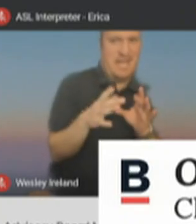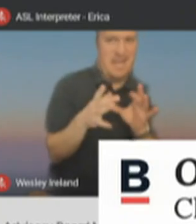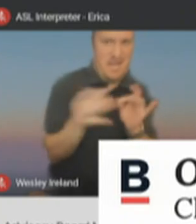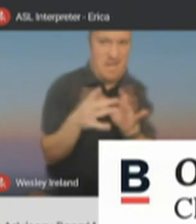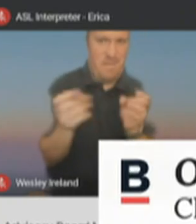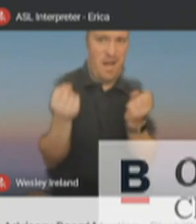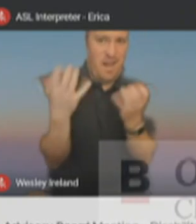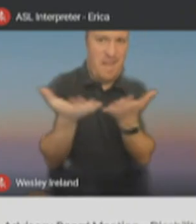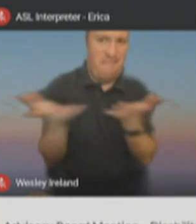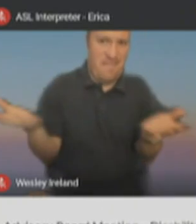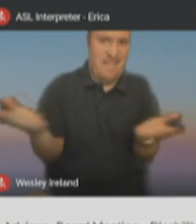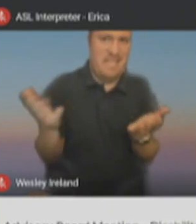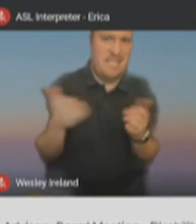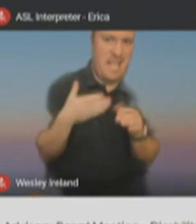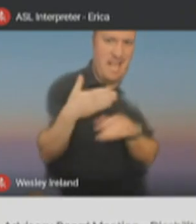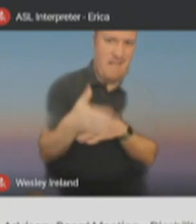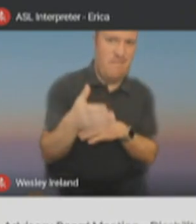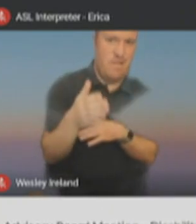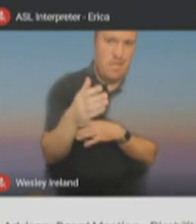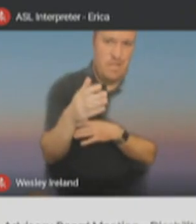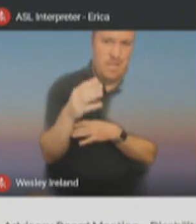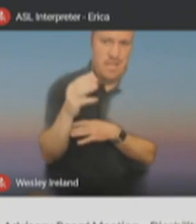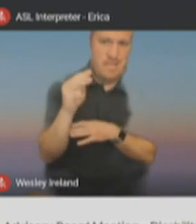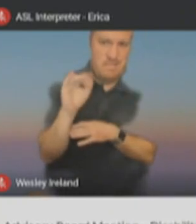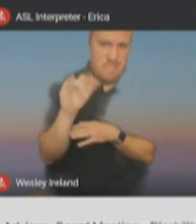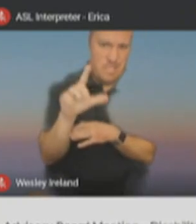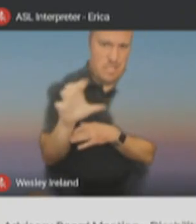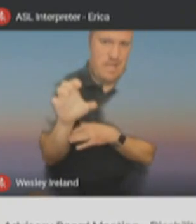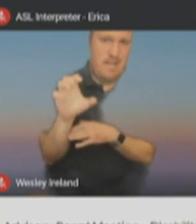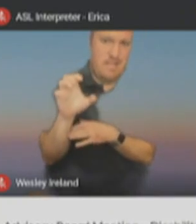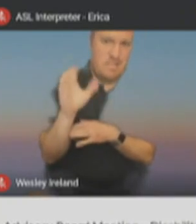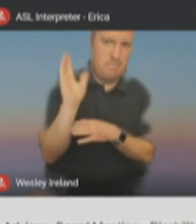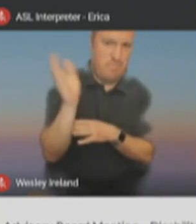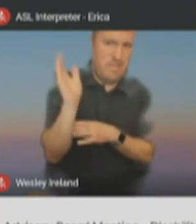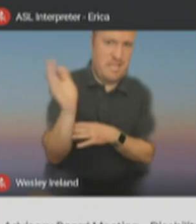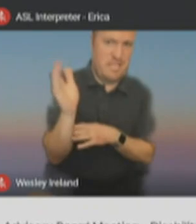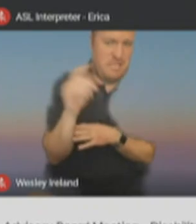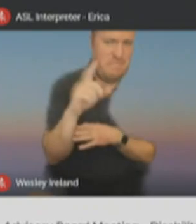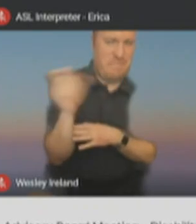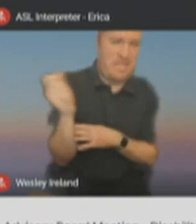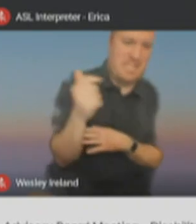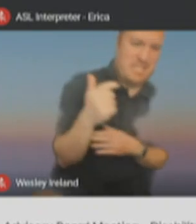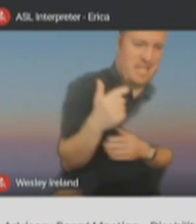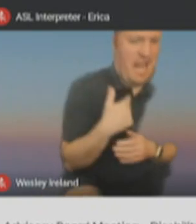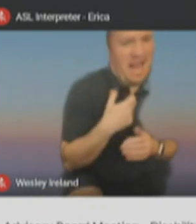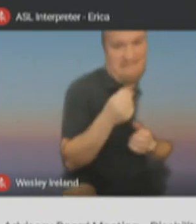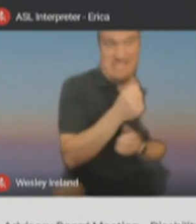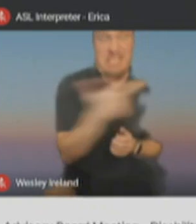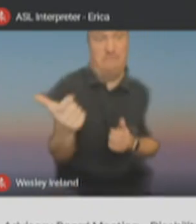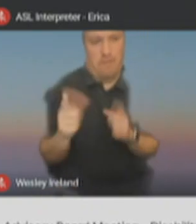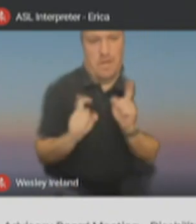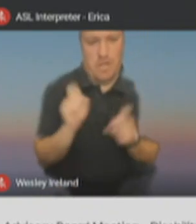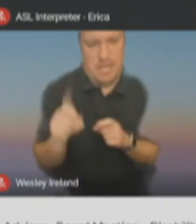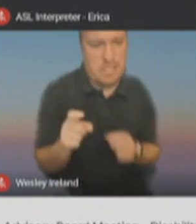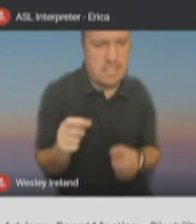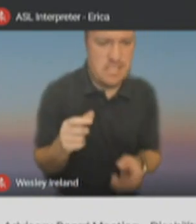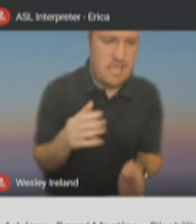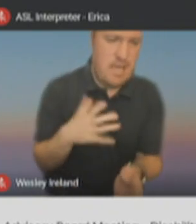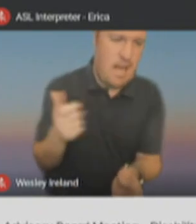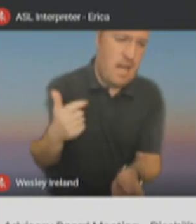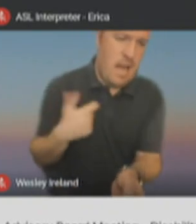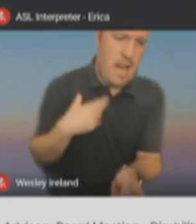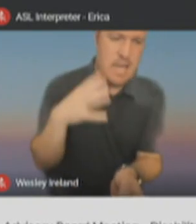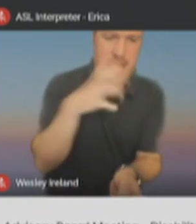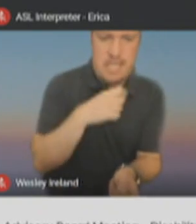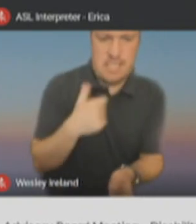Sure. I'm happy that the commissioner was able to answer a lot of my questions. I think breaking it down into layman's terms